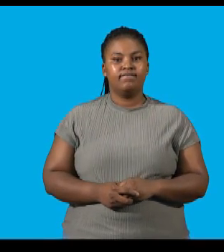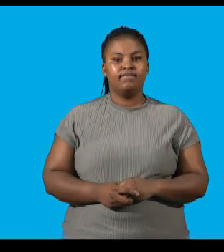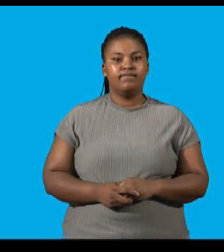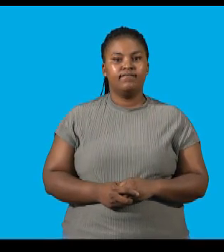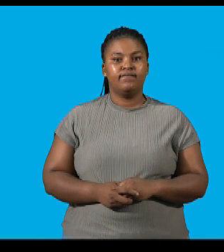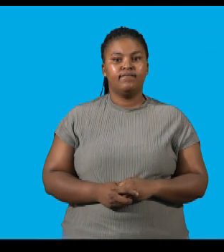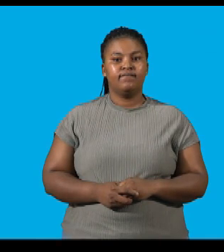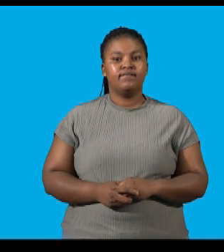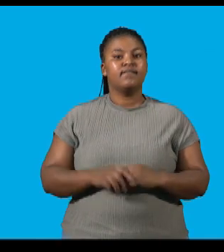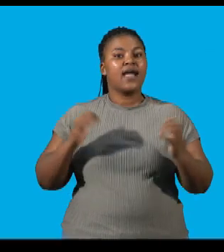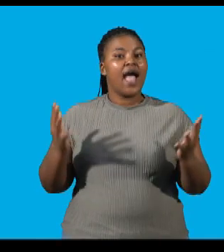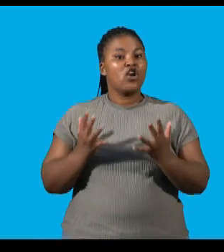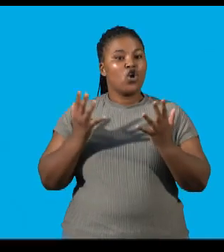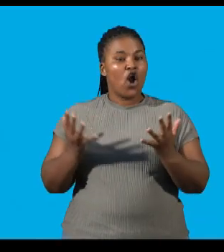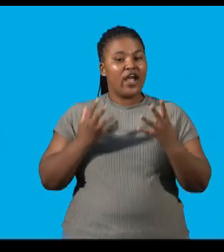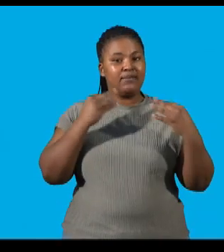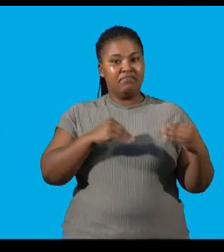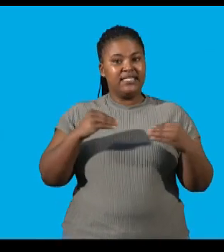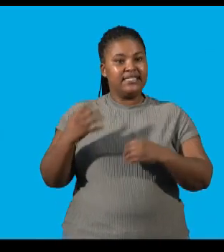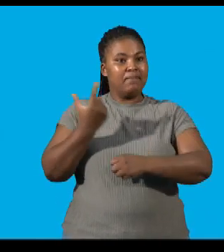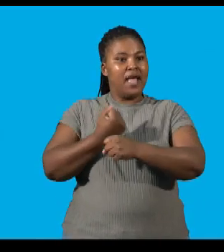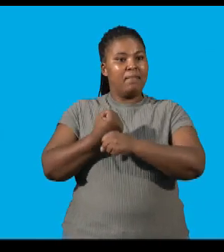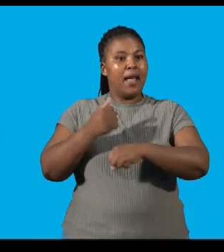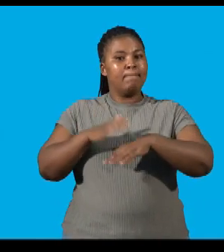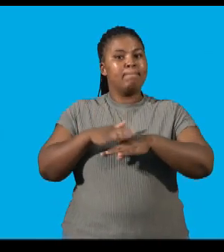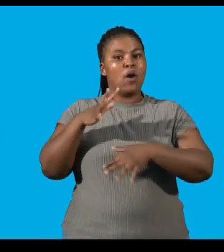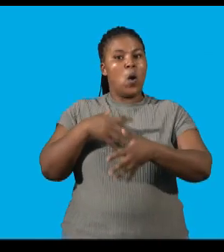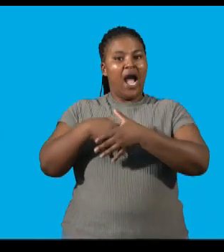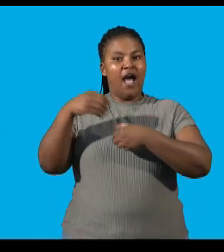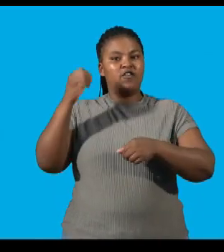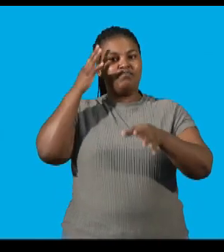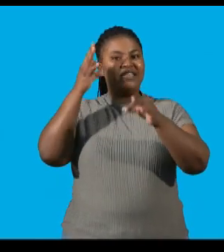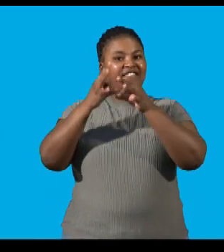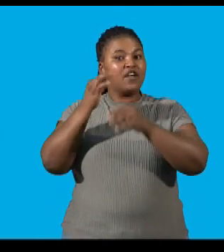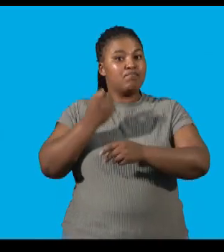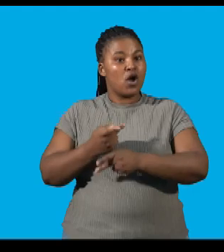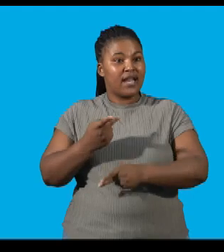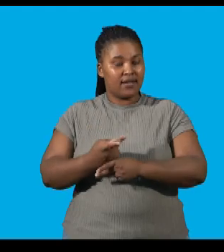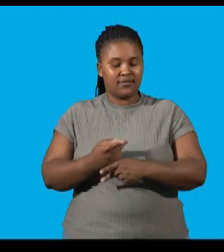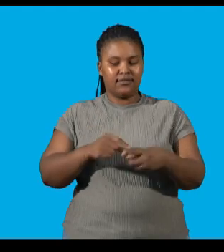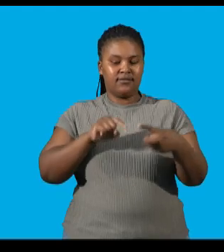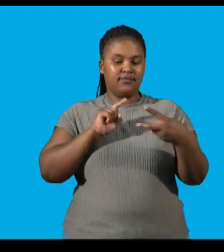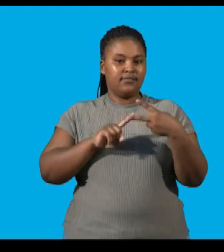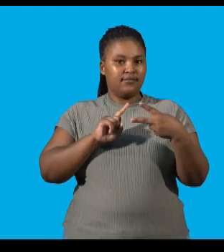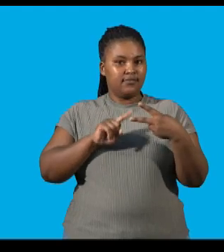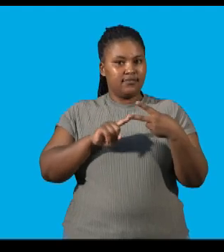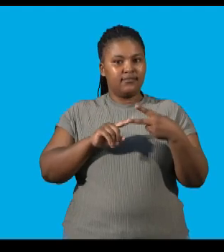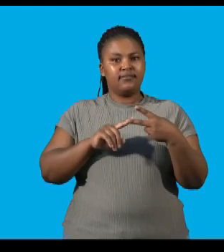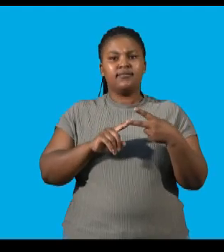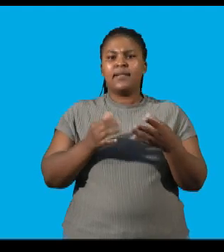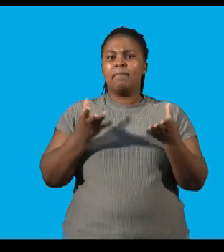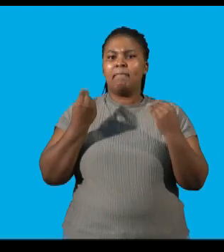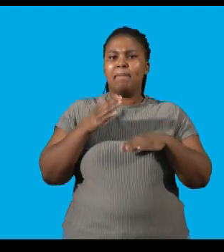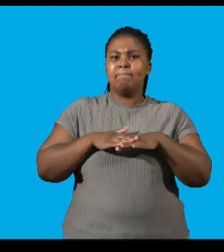Because it encourages businesses to produce more output of a specific product. Number 2,